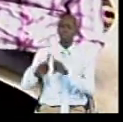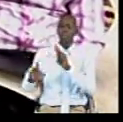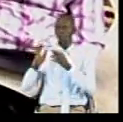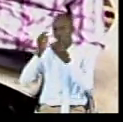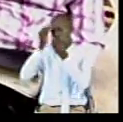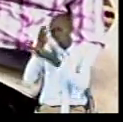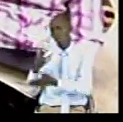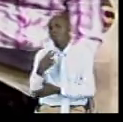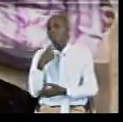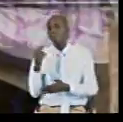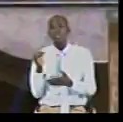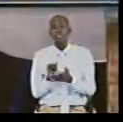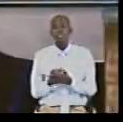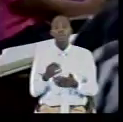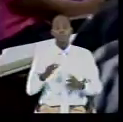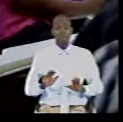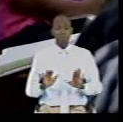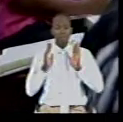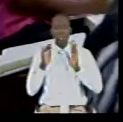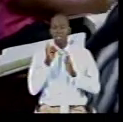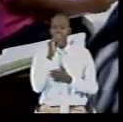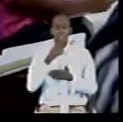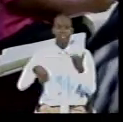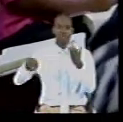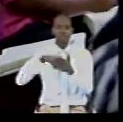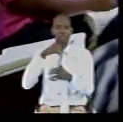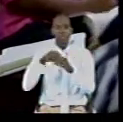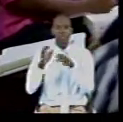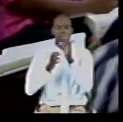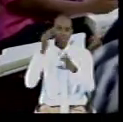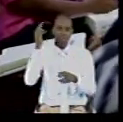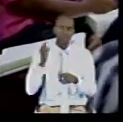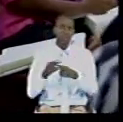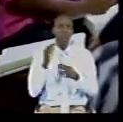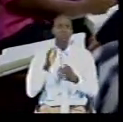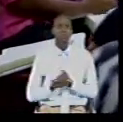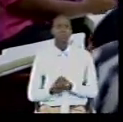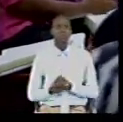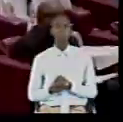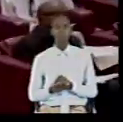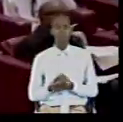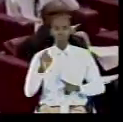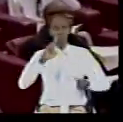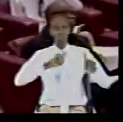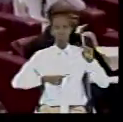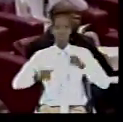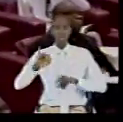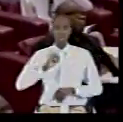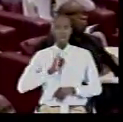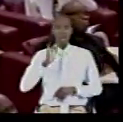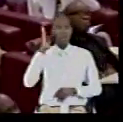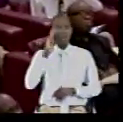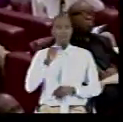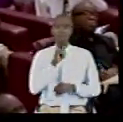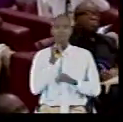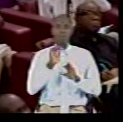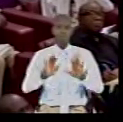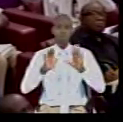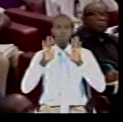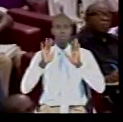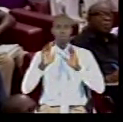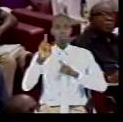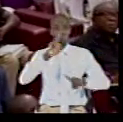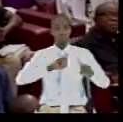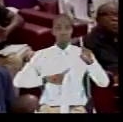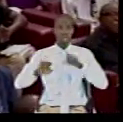fear is canceled in Jesus' name. I will not fear. I